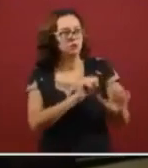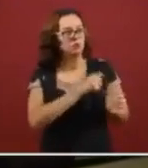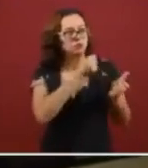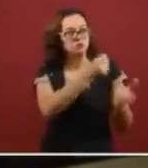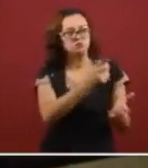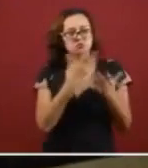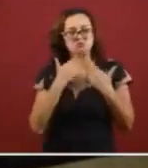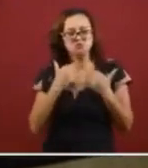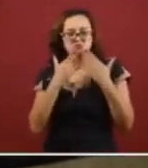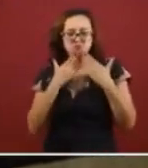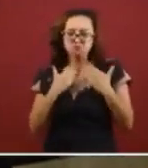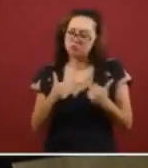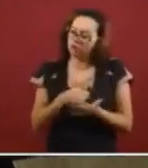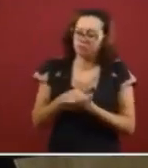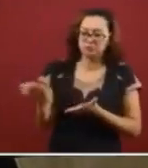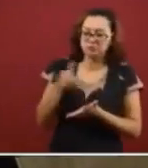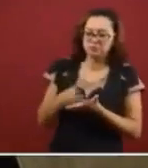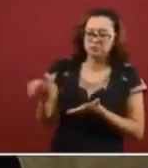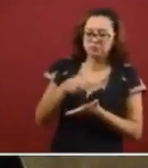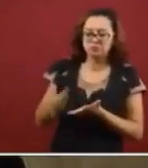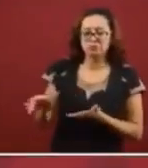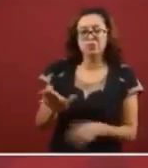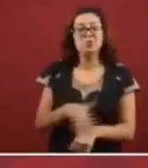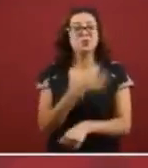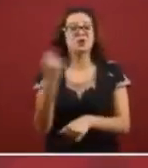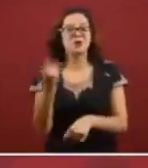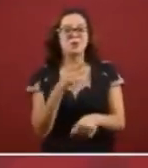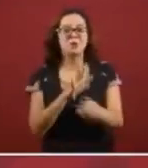Because the purpose